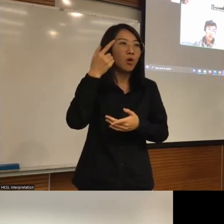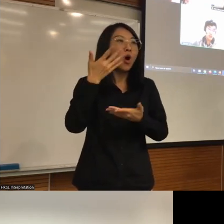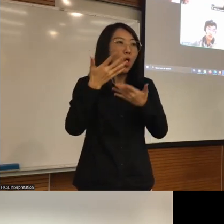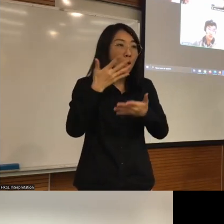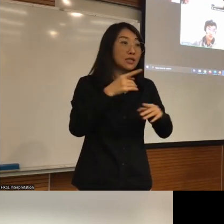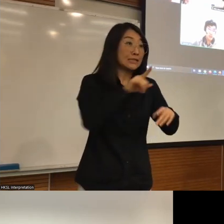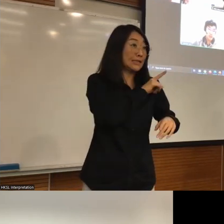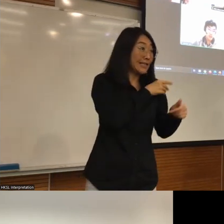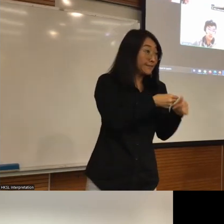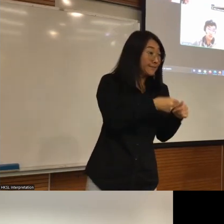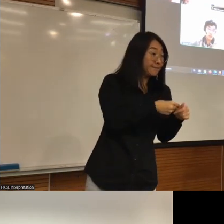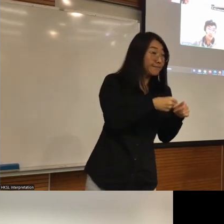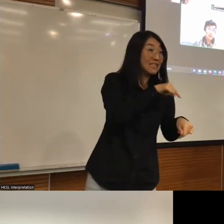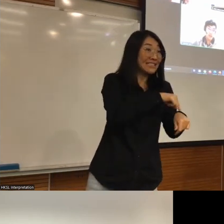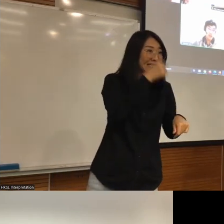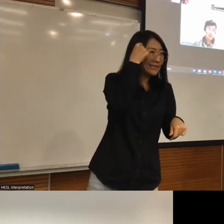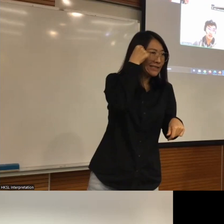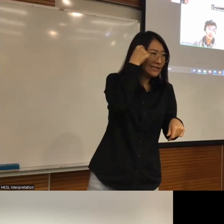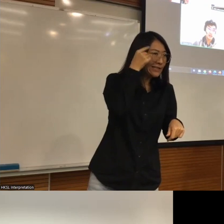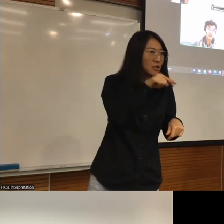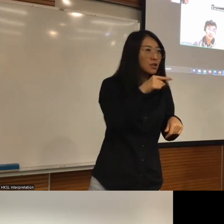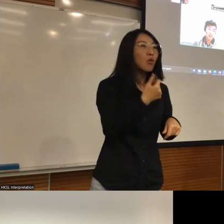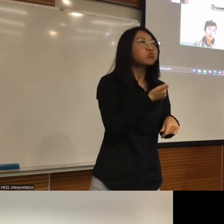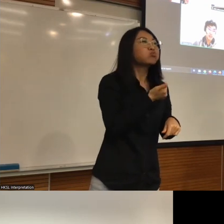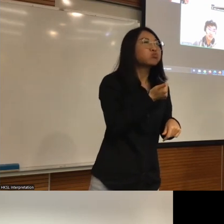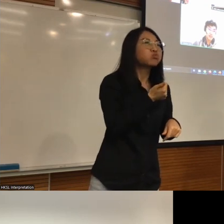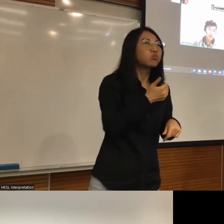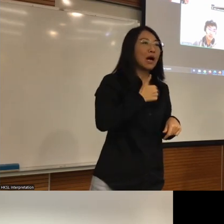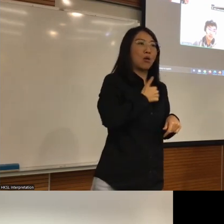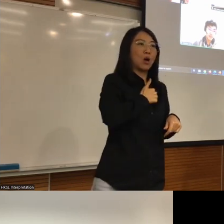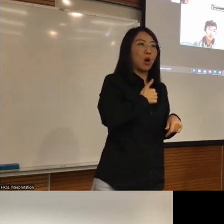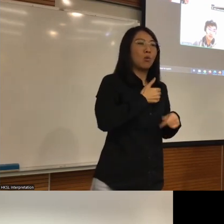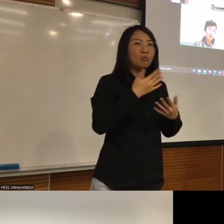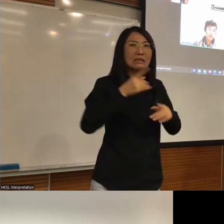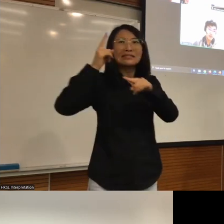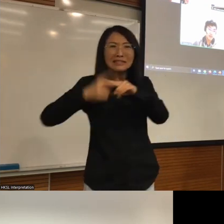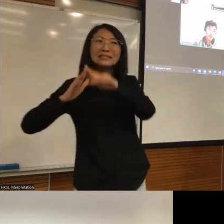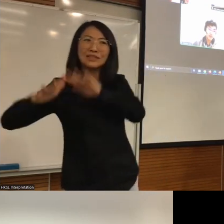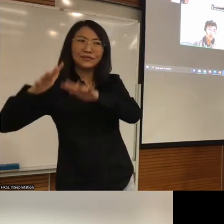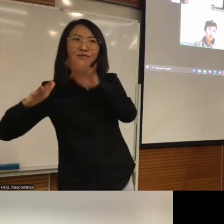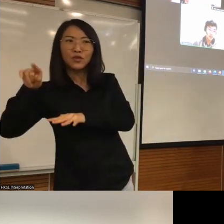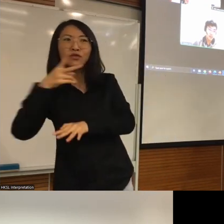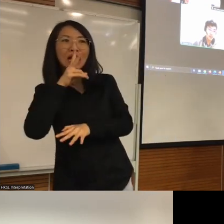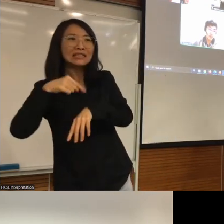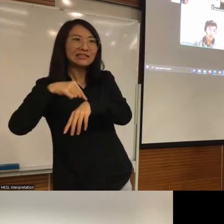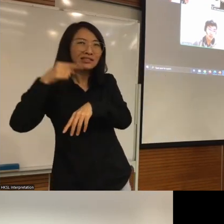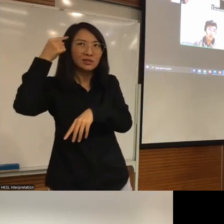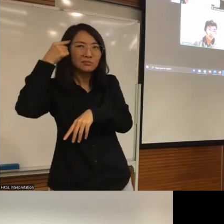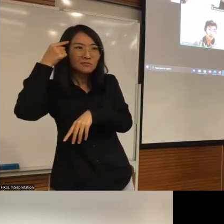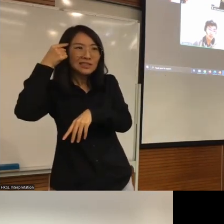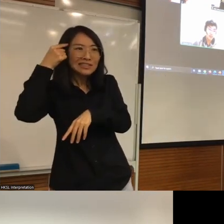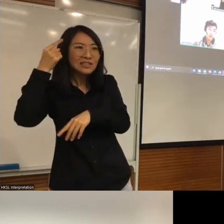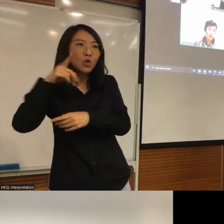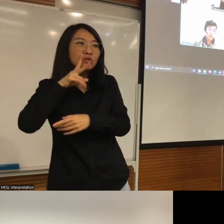be required for this event. So this kind of mismatch may increase their cognitive load.